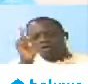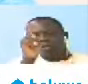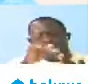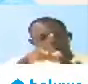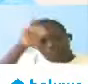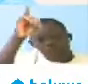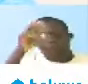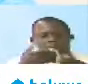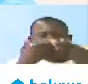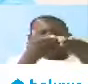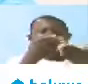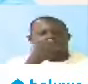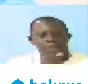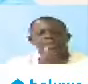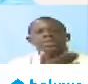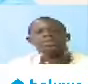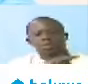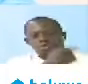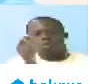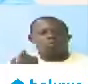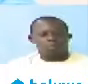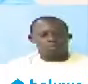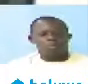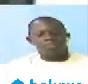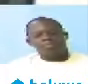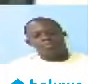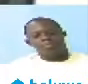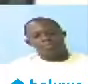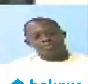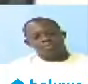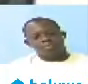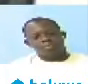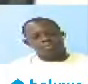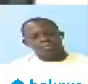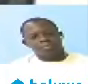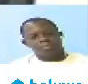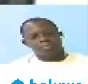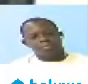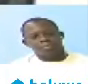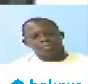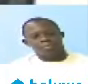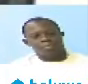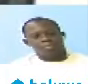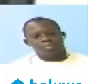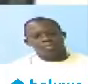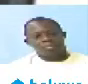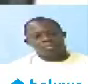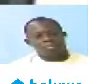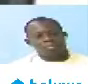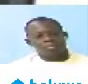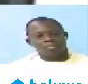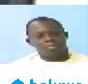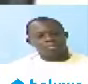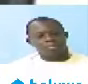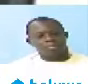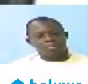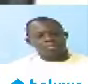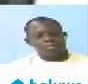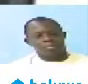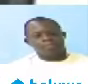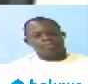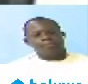ya manling ni kan ya sone and alto lien ha ya sone and lien because what da koro be da mal ko menol da